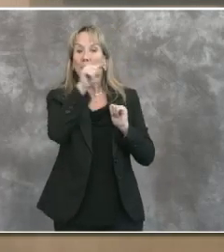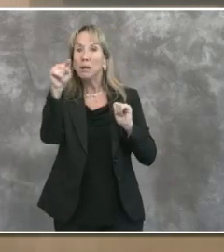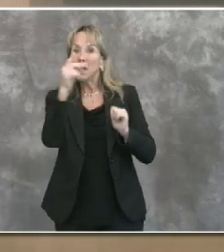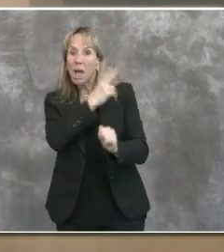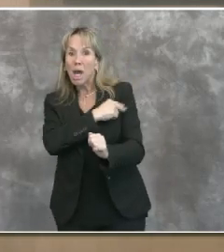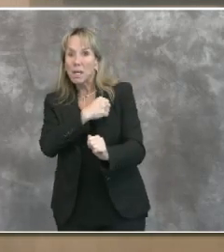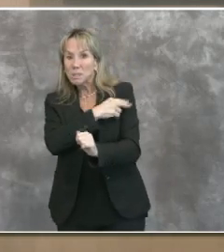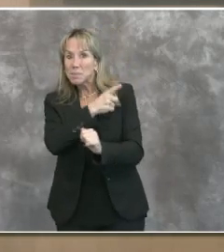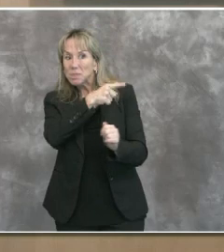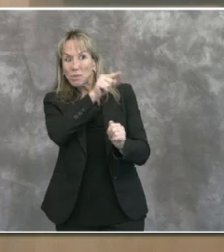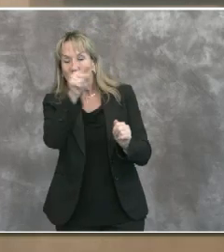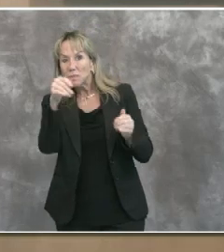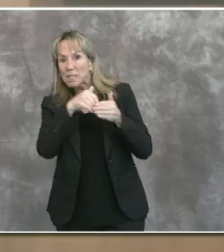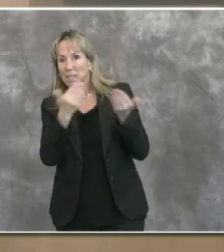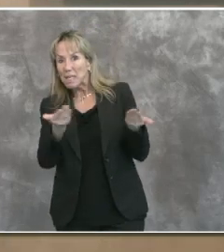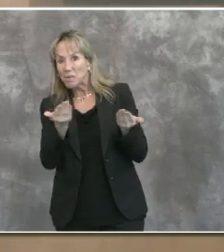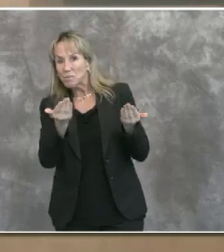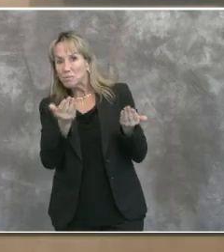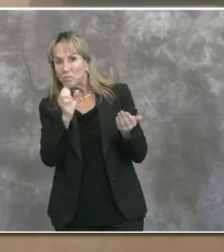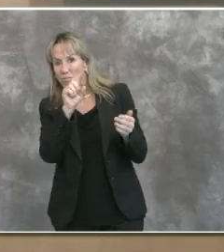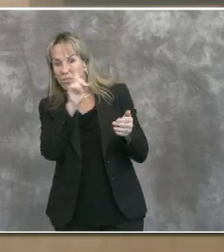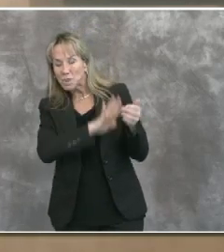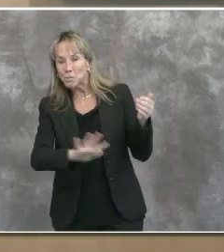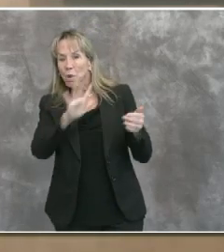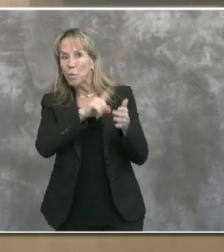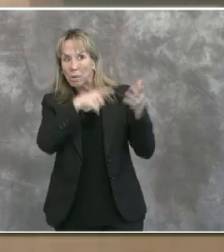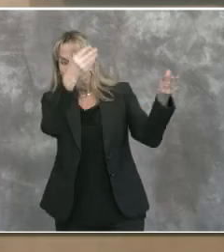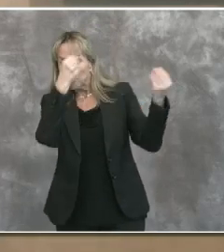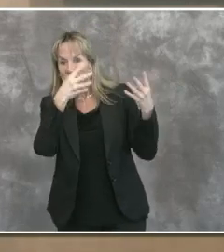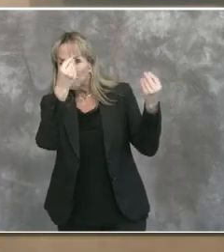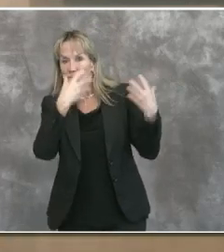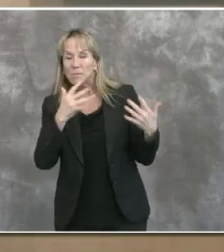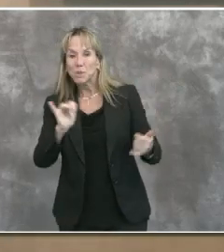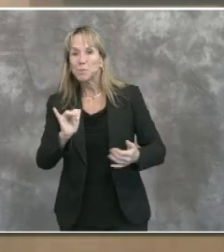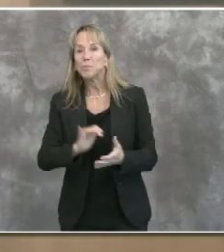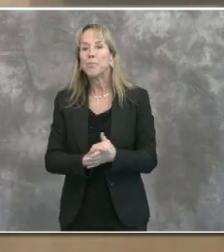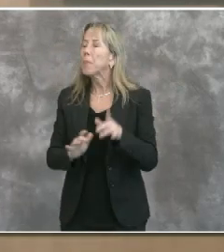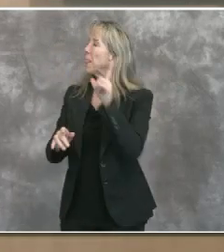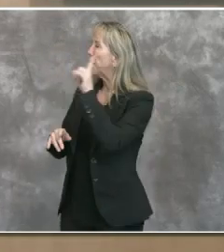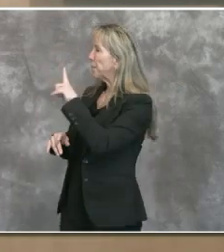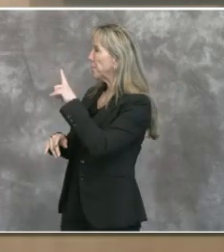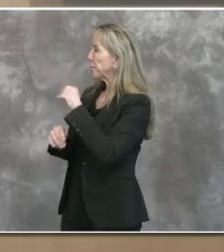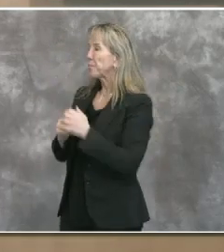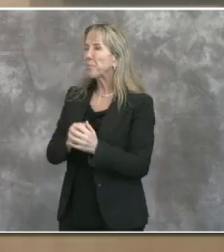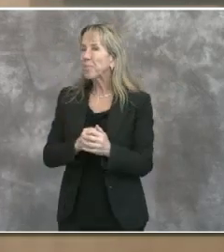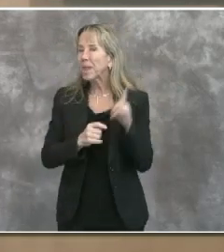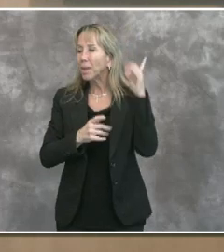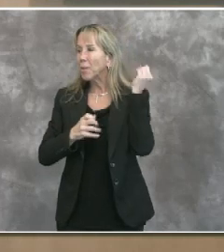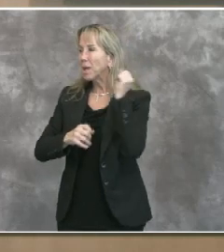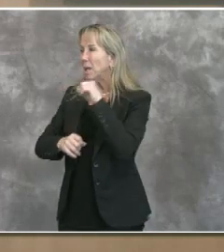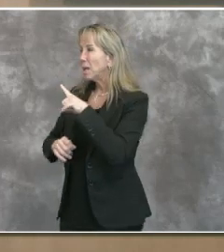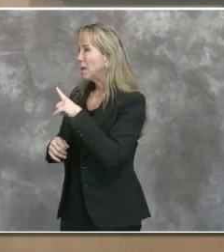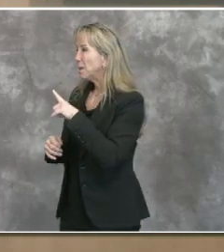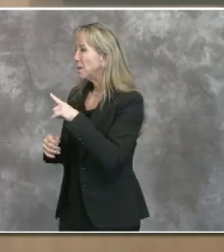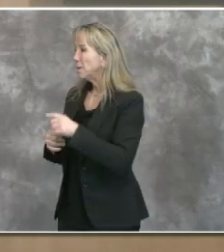are communicating with us on a daily basis. Hey, Dr. McDonald, I have several So, Dr. questions. McDonald, Go ahead.